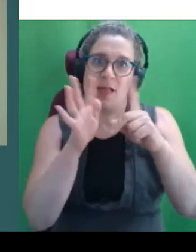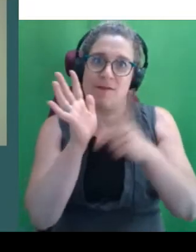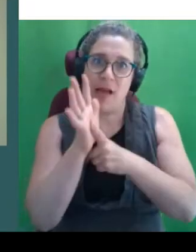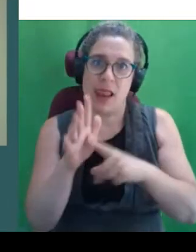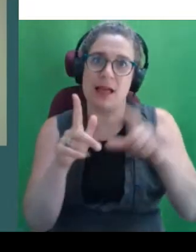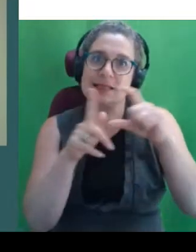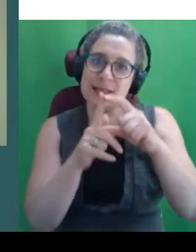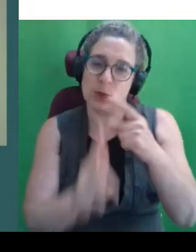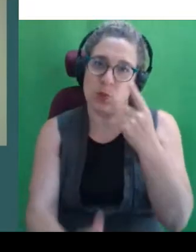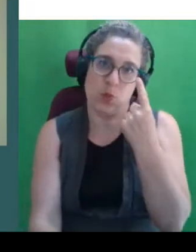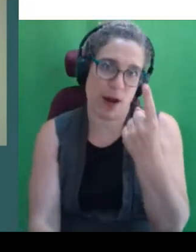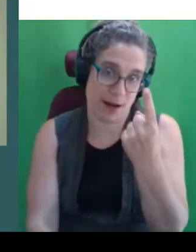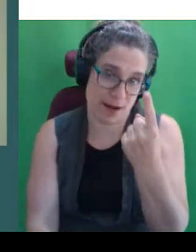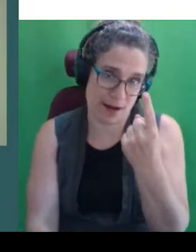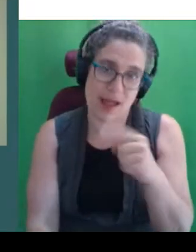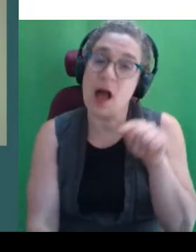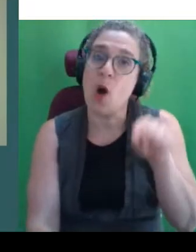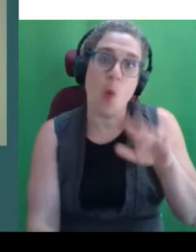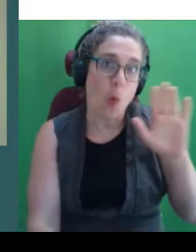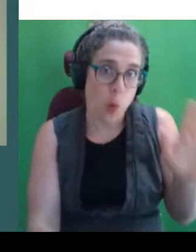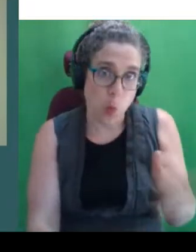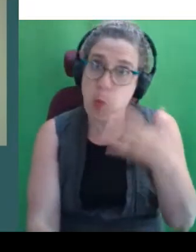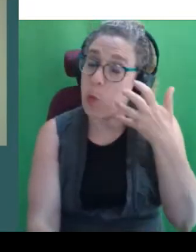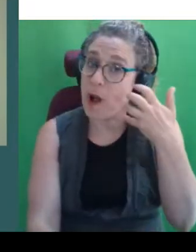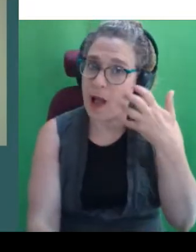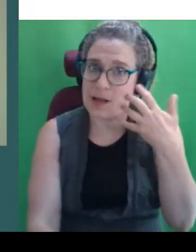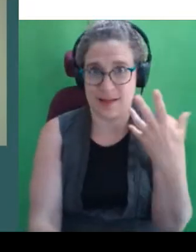FeLD1 is produced by all cats, and it depends on,